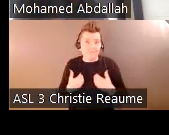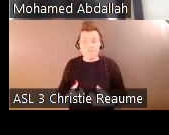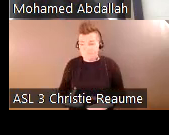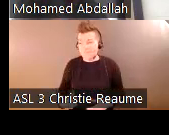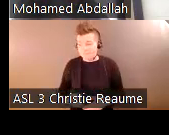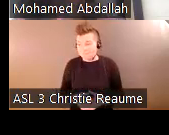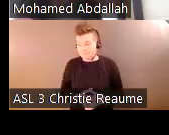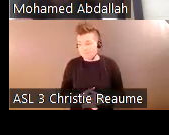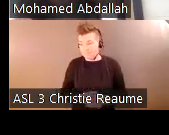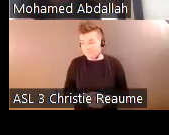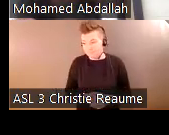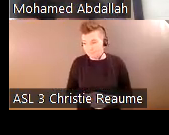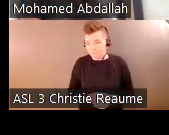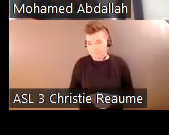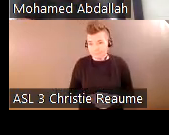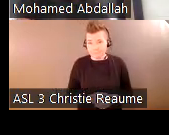We receive,